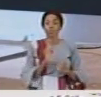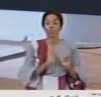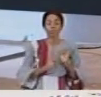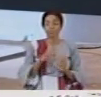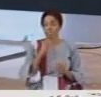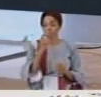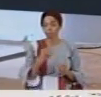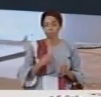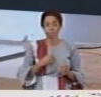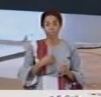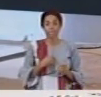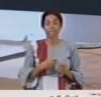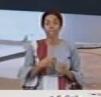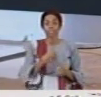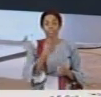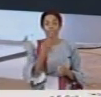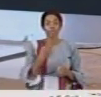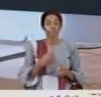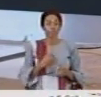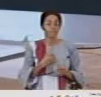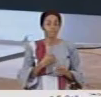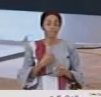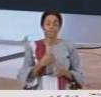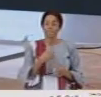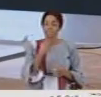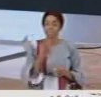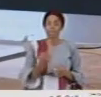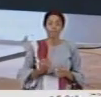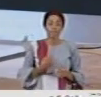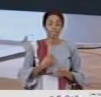Oh, no, tell me, tell me.